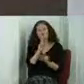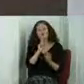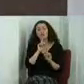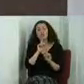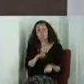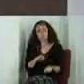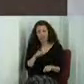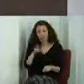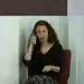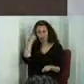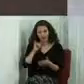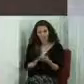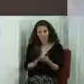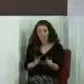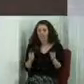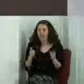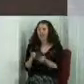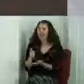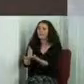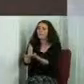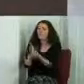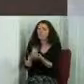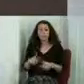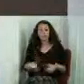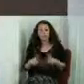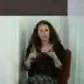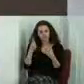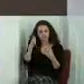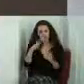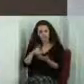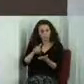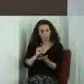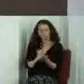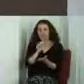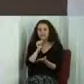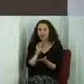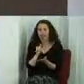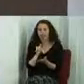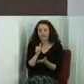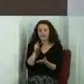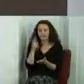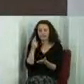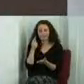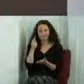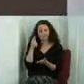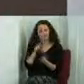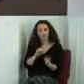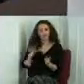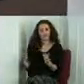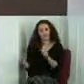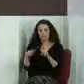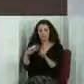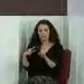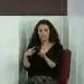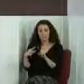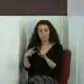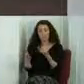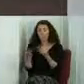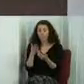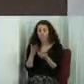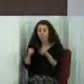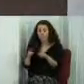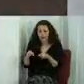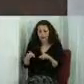happen. Let's live, therefore, from abundance and not from scarcity, knowing that whatever's going on in our